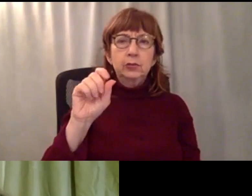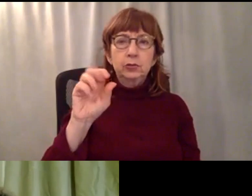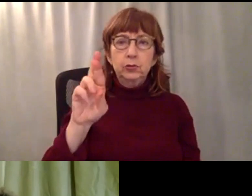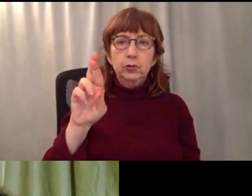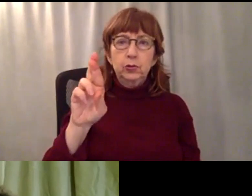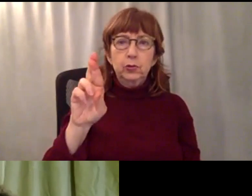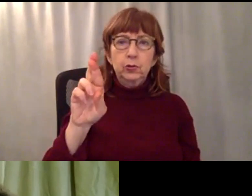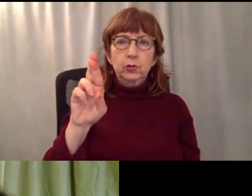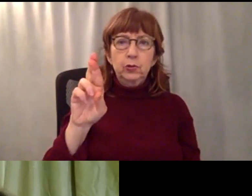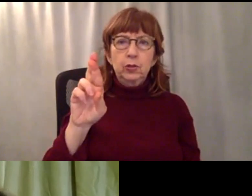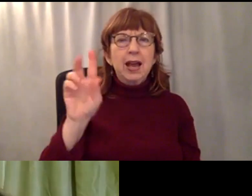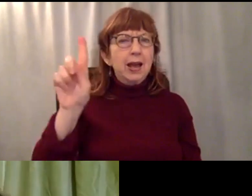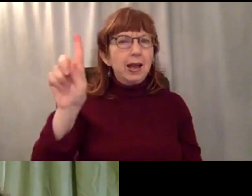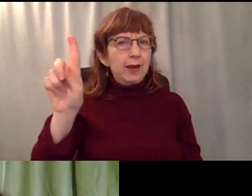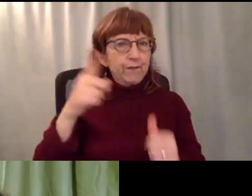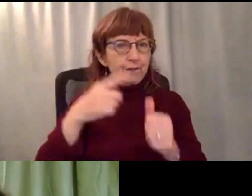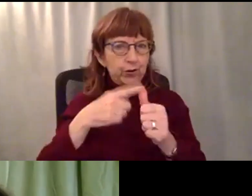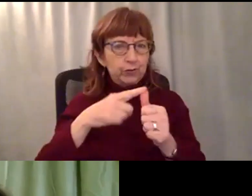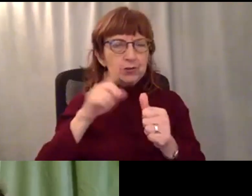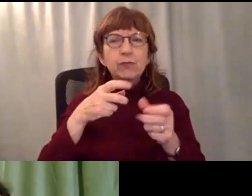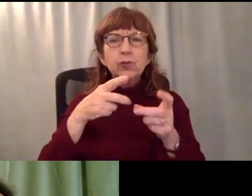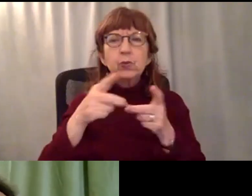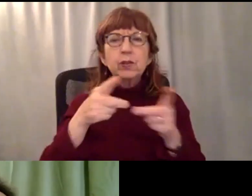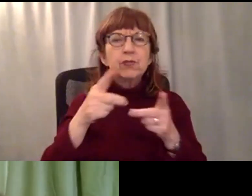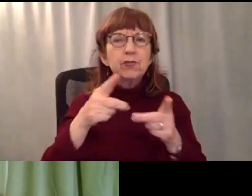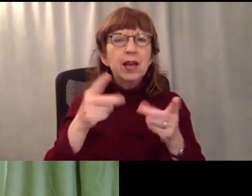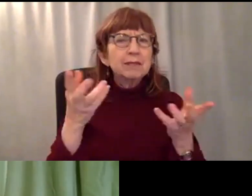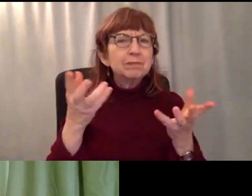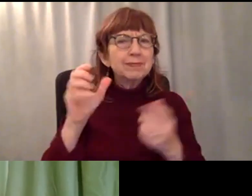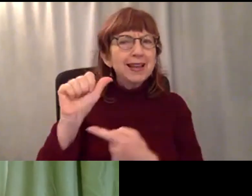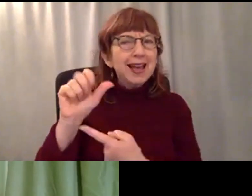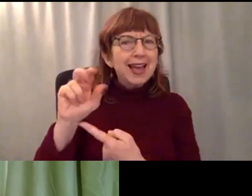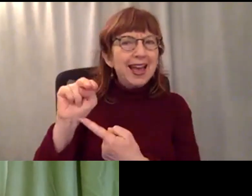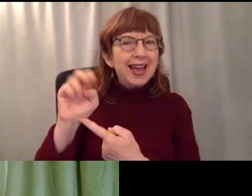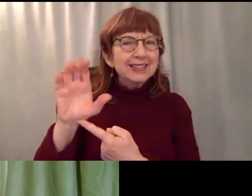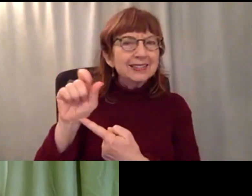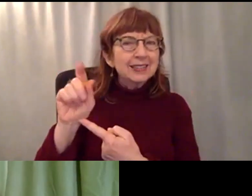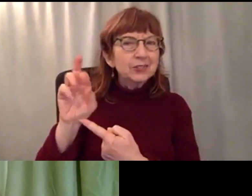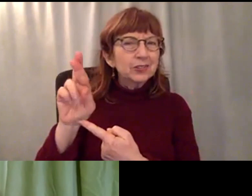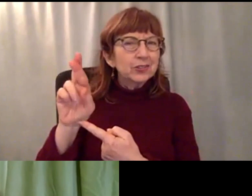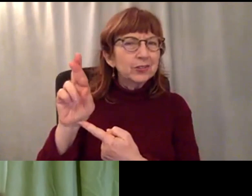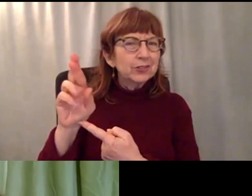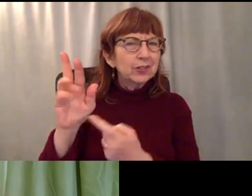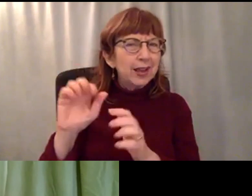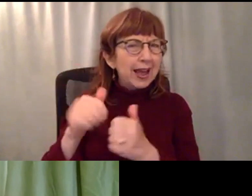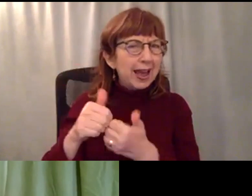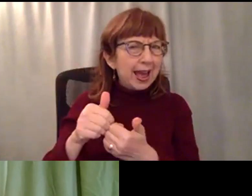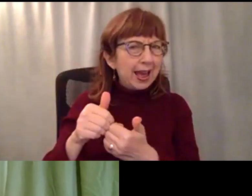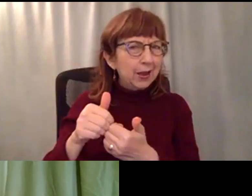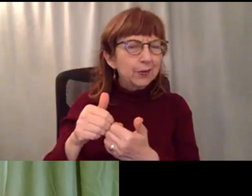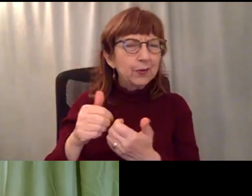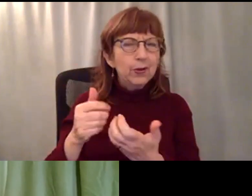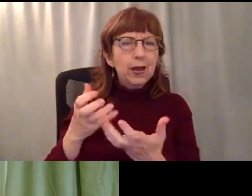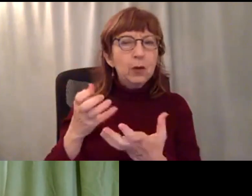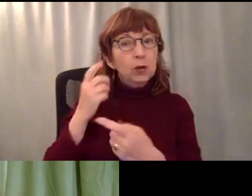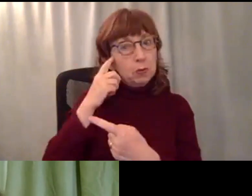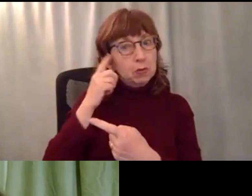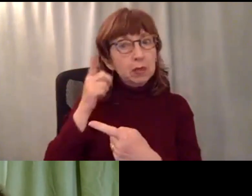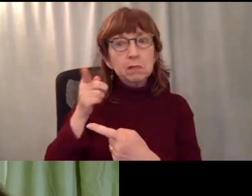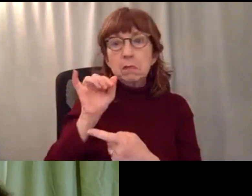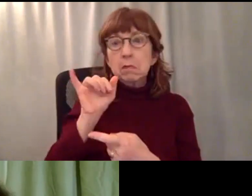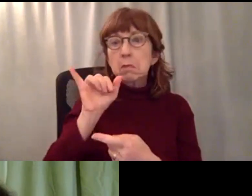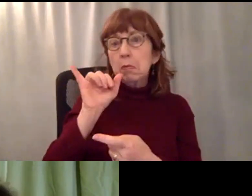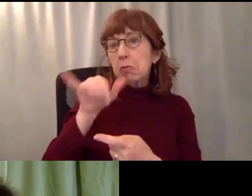I define ancestor, because I feel like I want to just think of them as people who